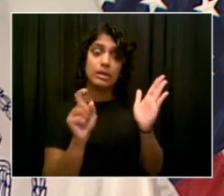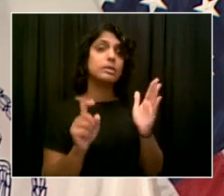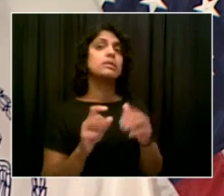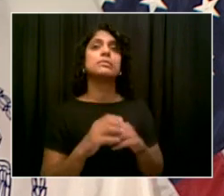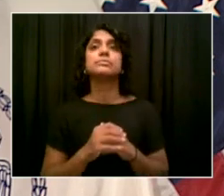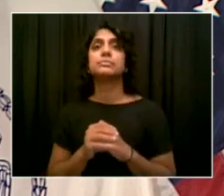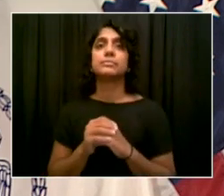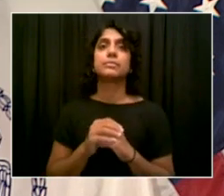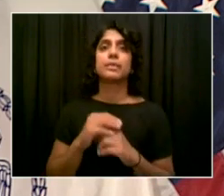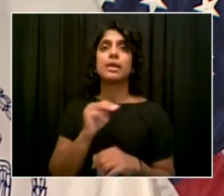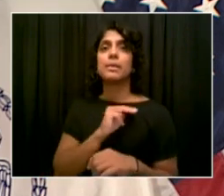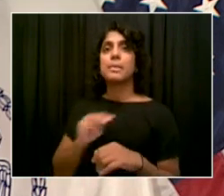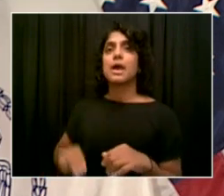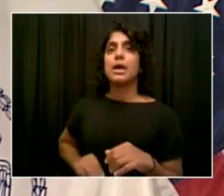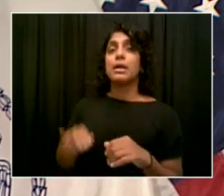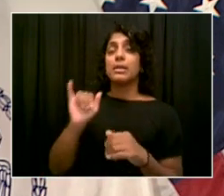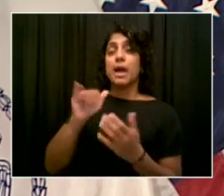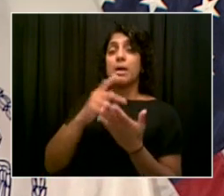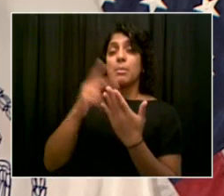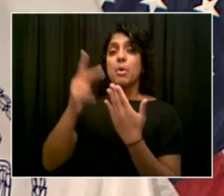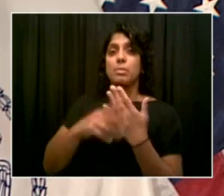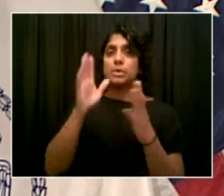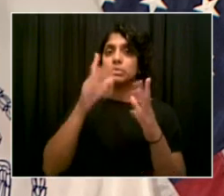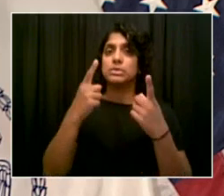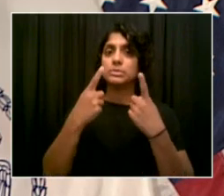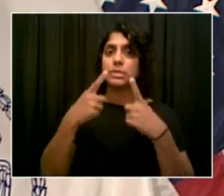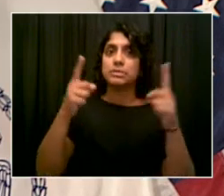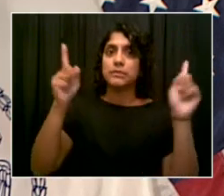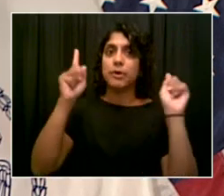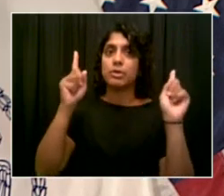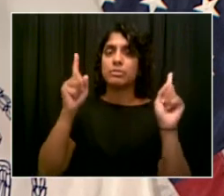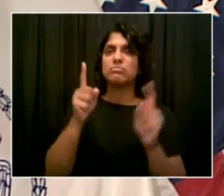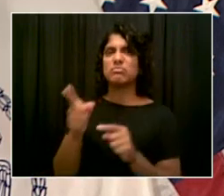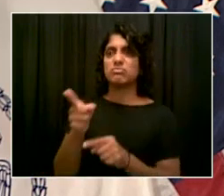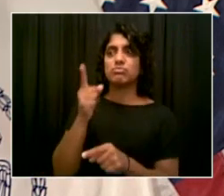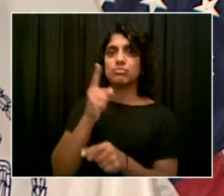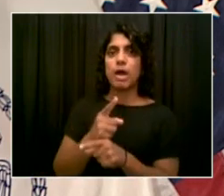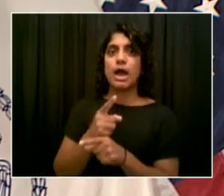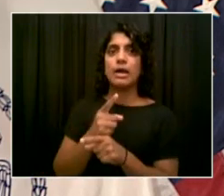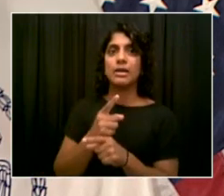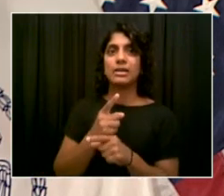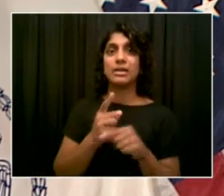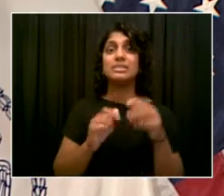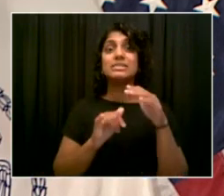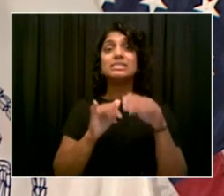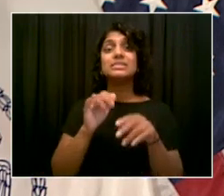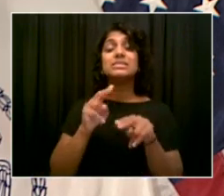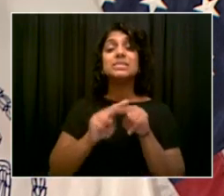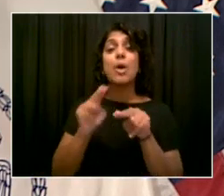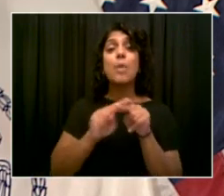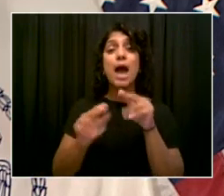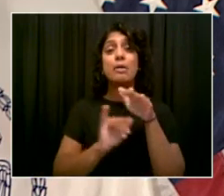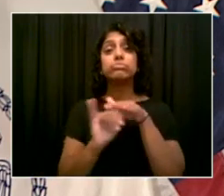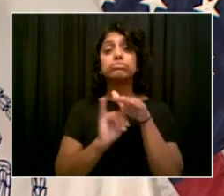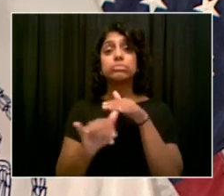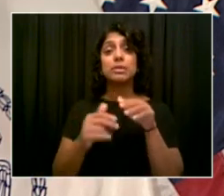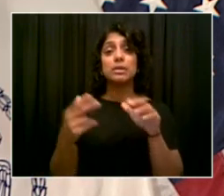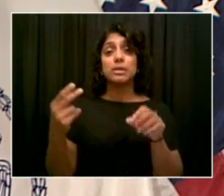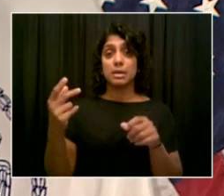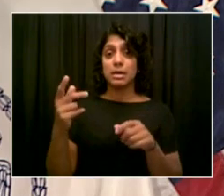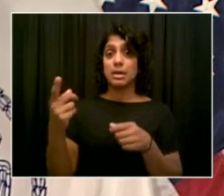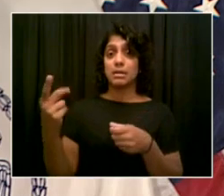to be pertinent again as people are coming back to the subways more and more. It was funded, I'll get you the exact dollar figure, but it was